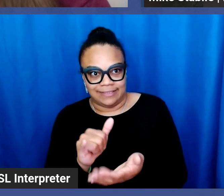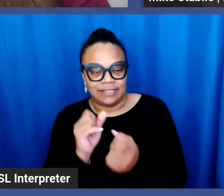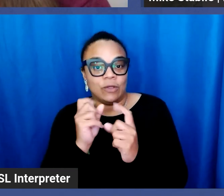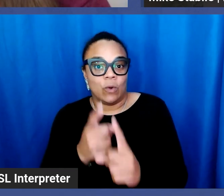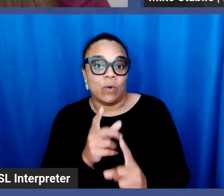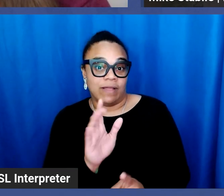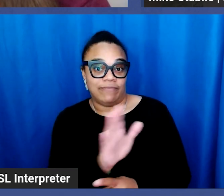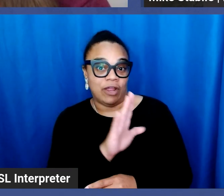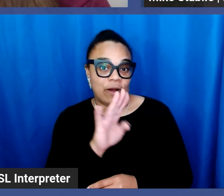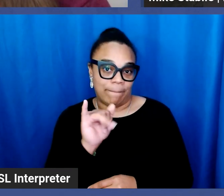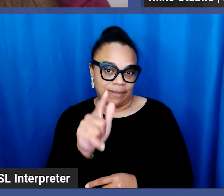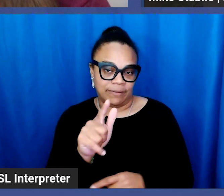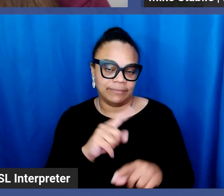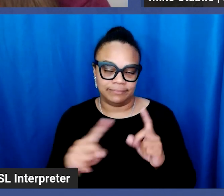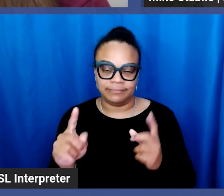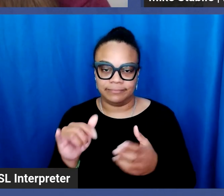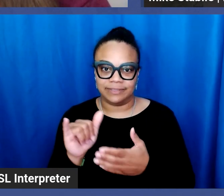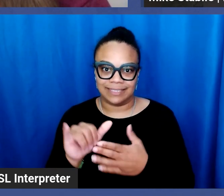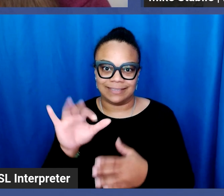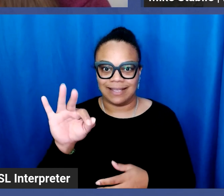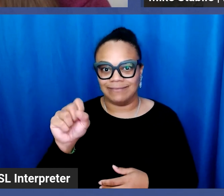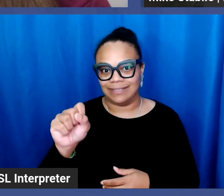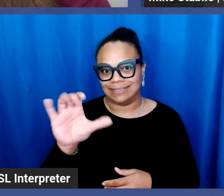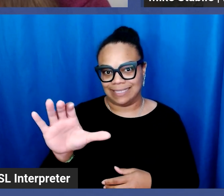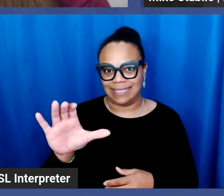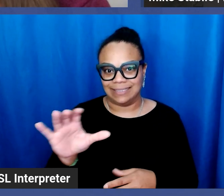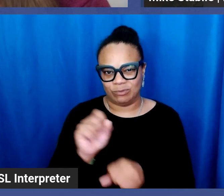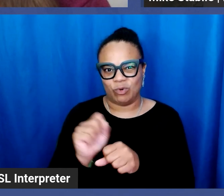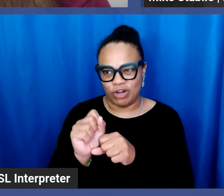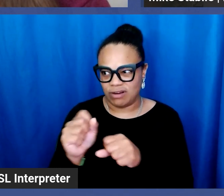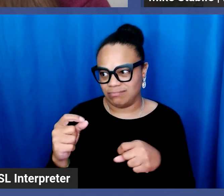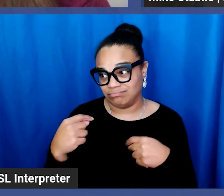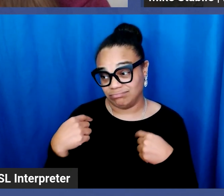bills. But that's really what FSC has been working on,